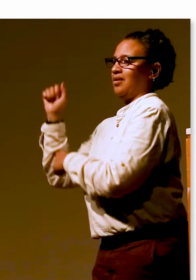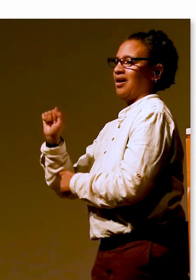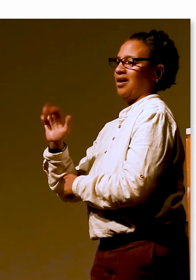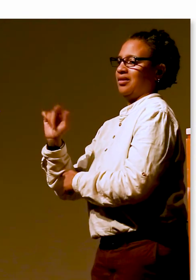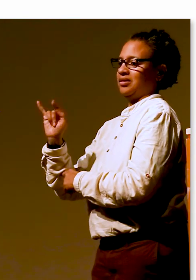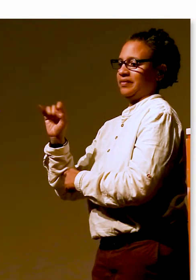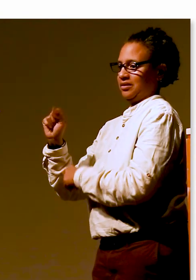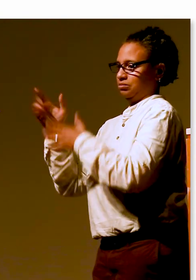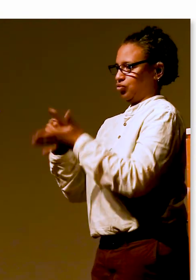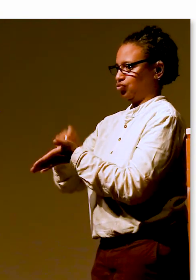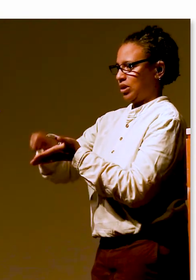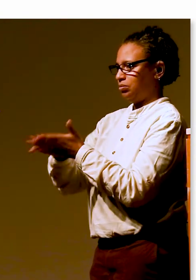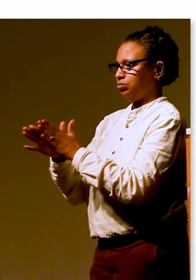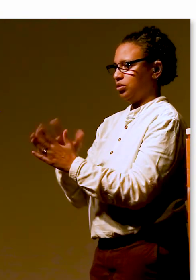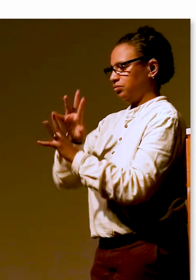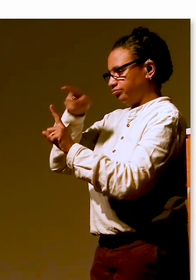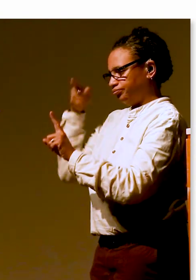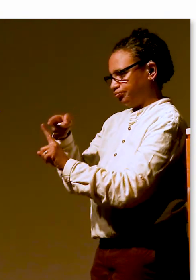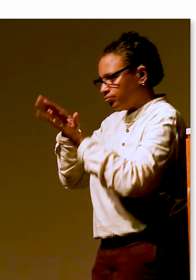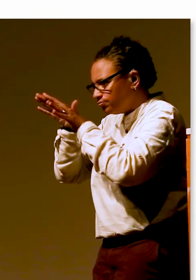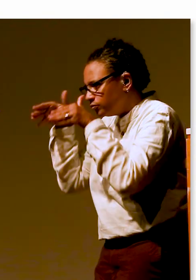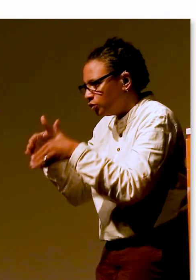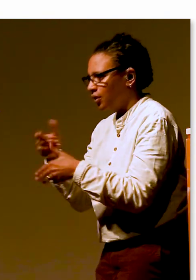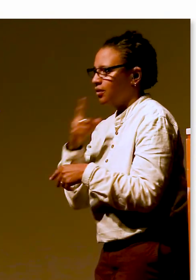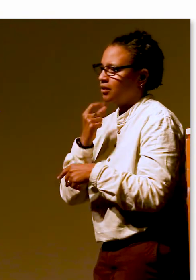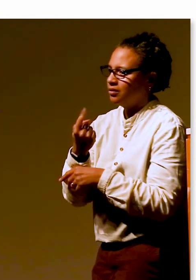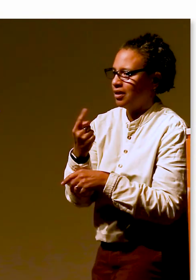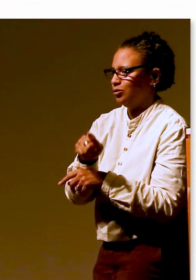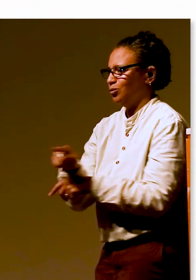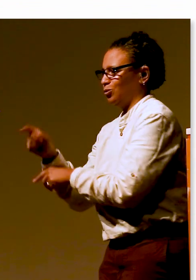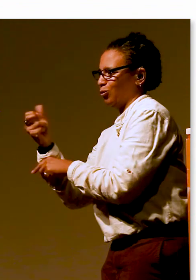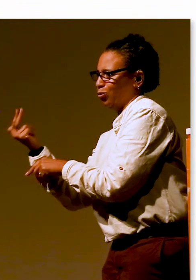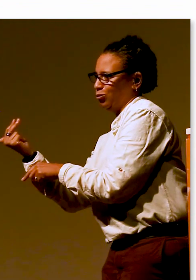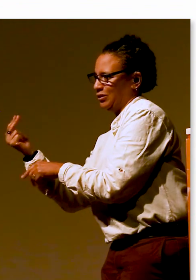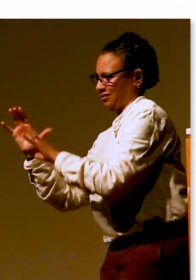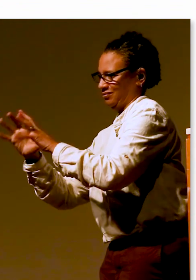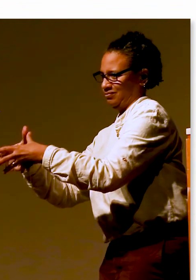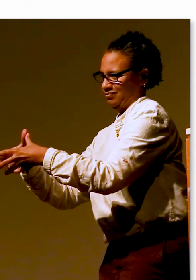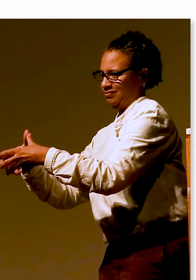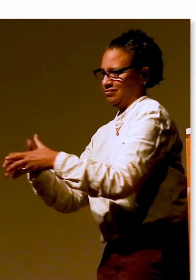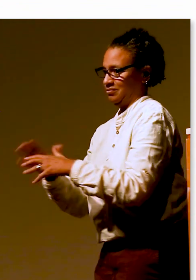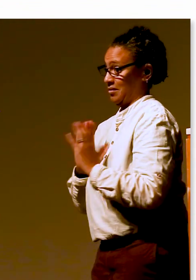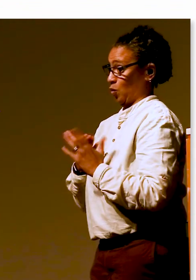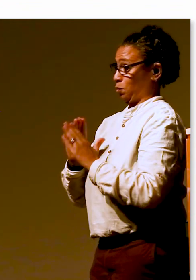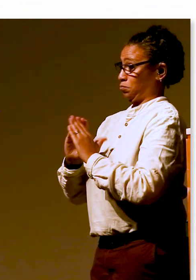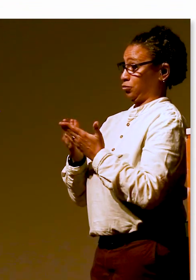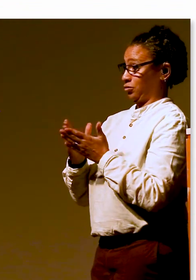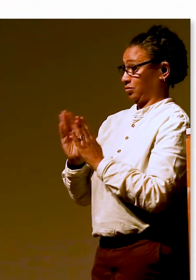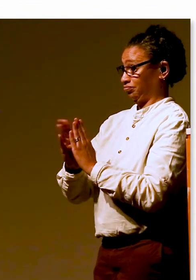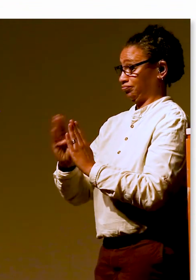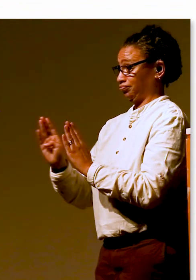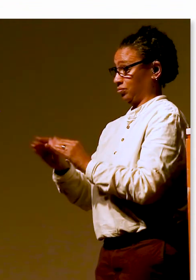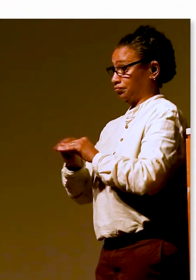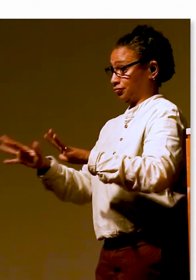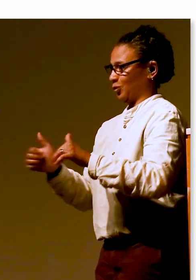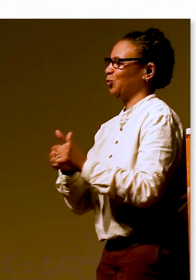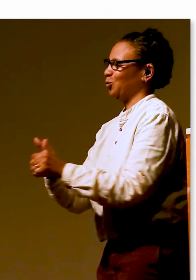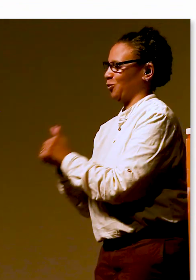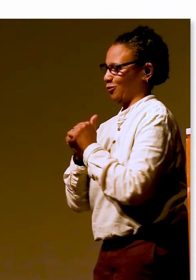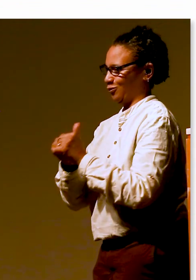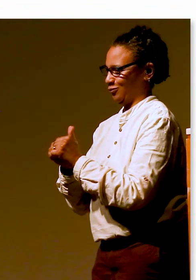to 13-year-old range. The suite of books that are coming out alongside mine are books